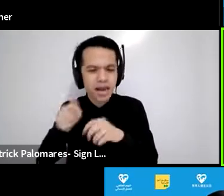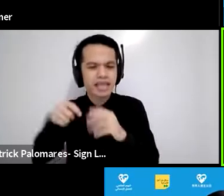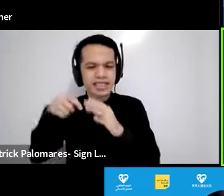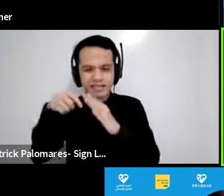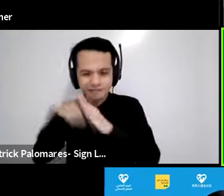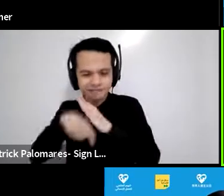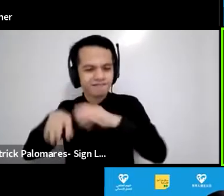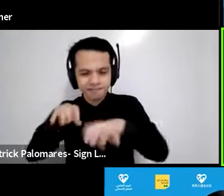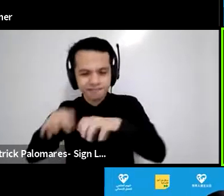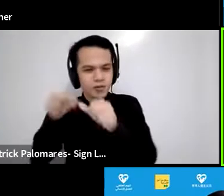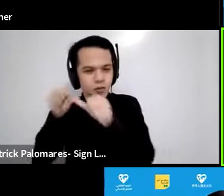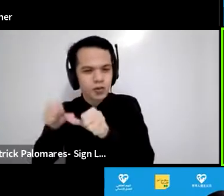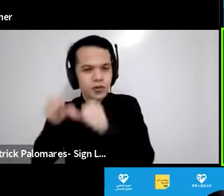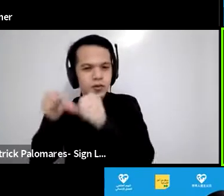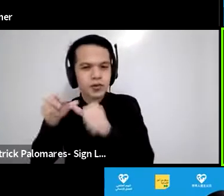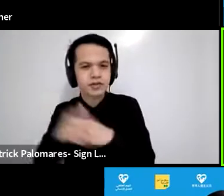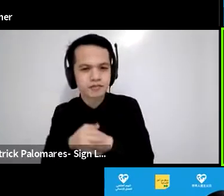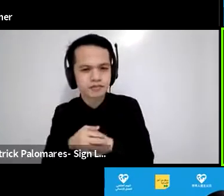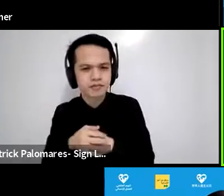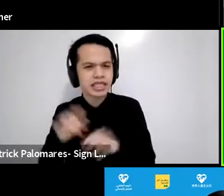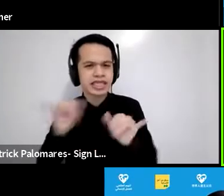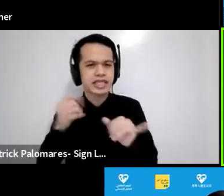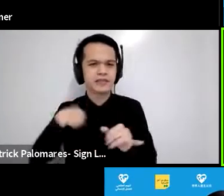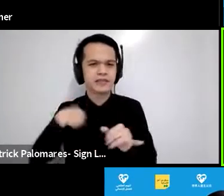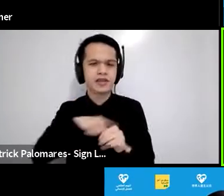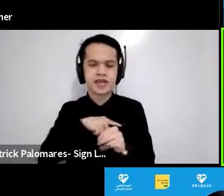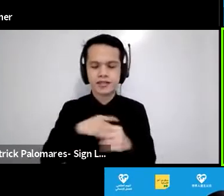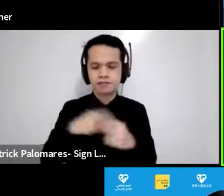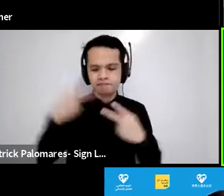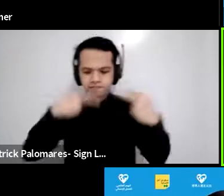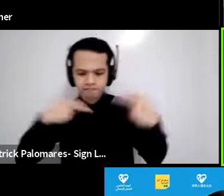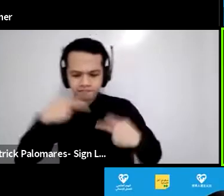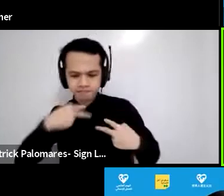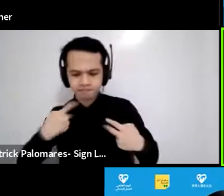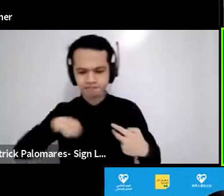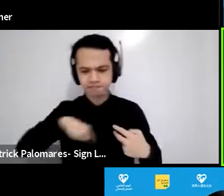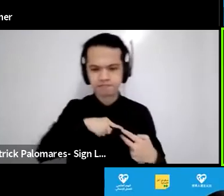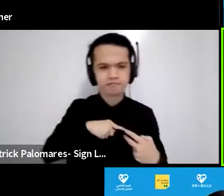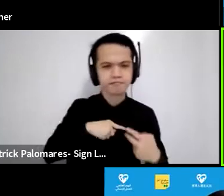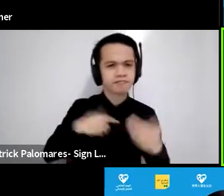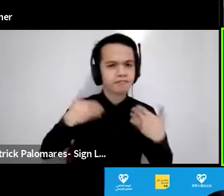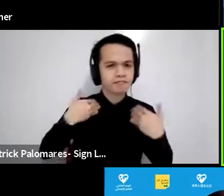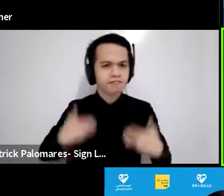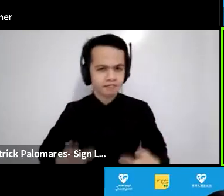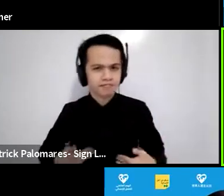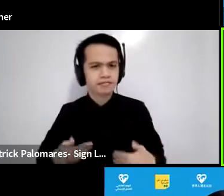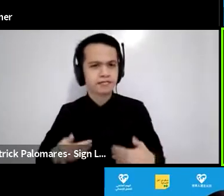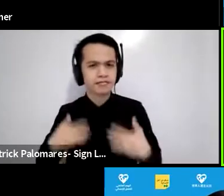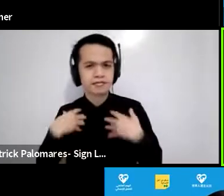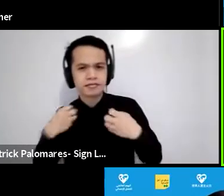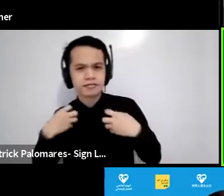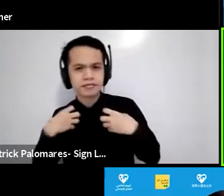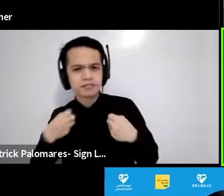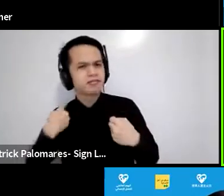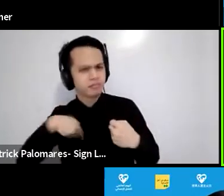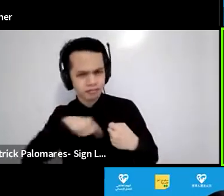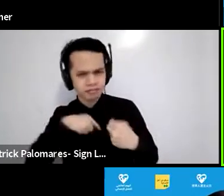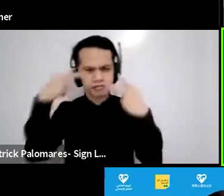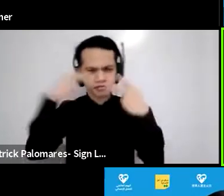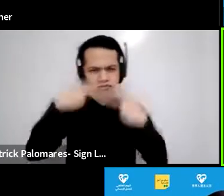Program. So we also look into our well-being. We also look into our wellness. So